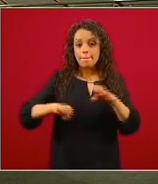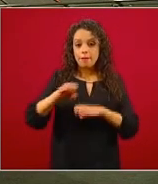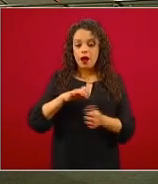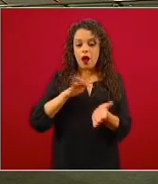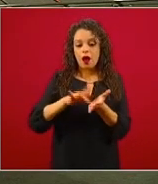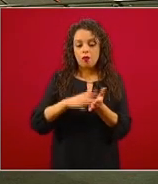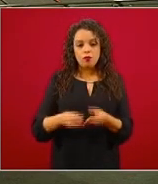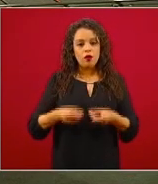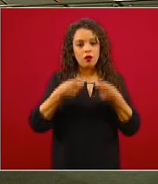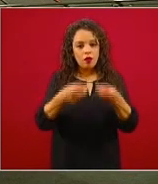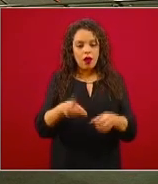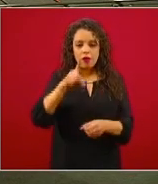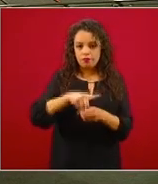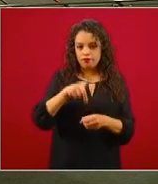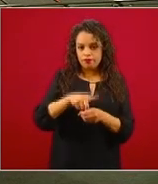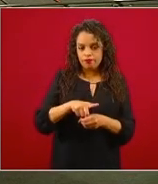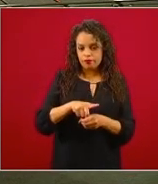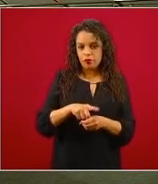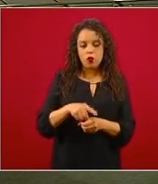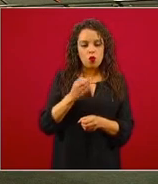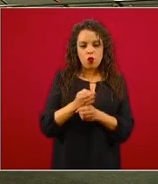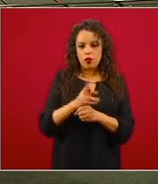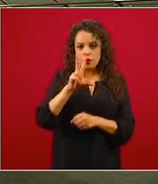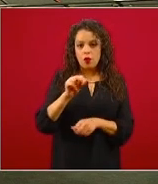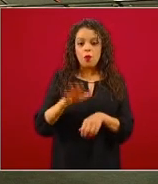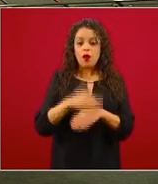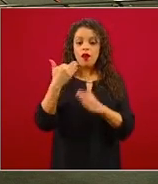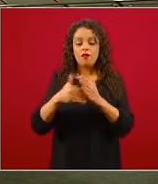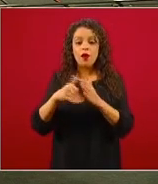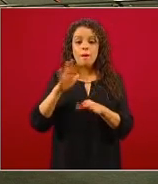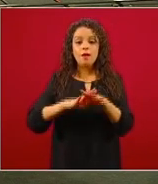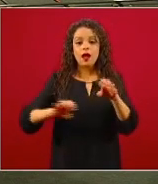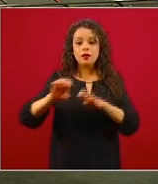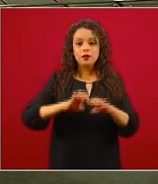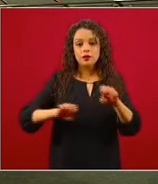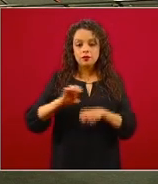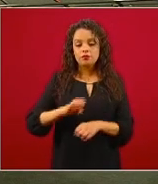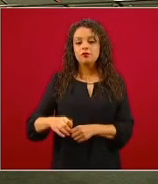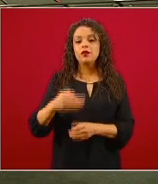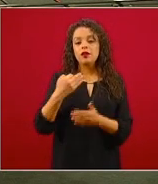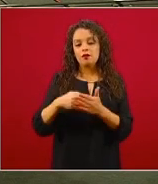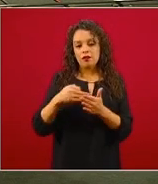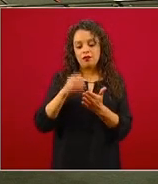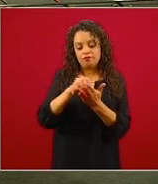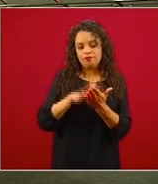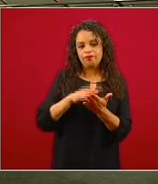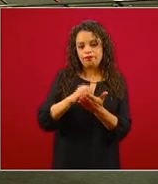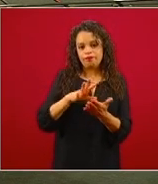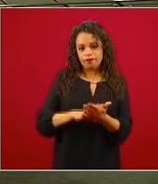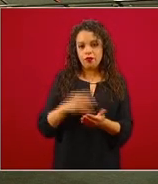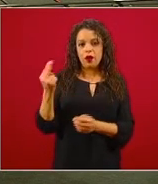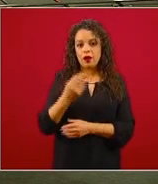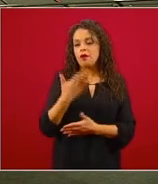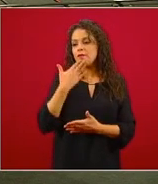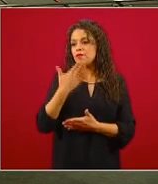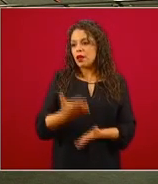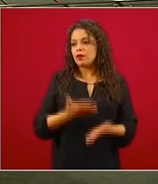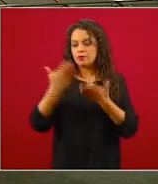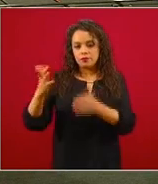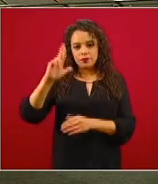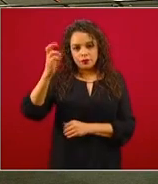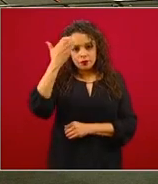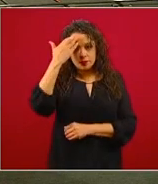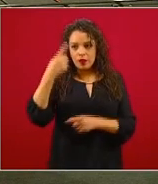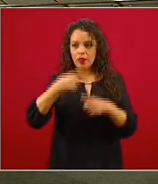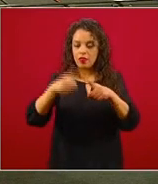don't want to say which companies have donated. I don't want to leave anybody out. I'd rather make a list and